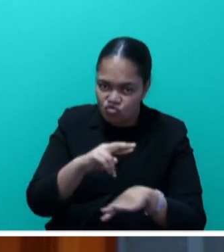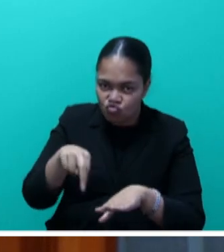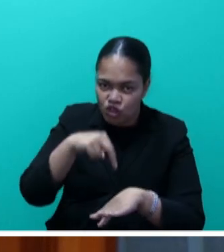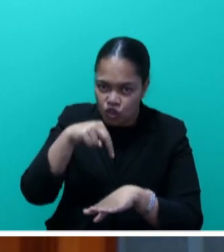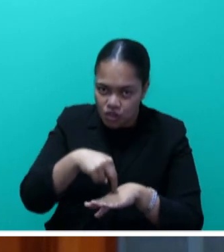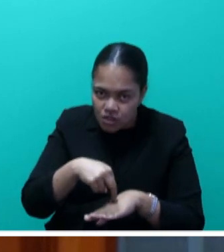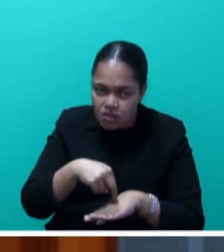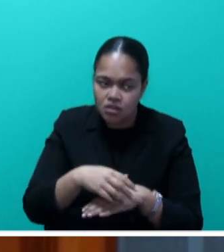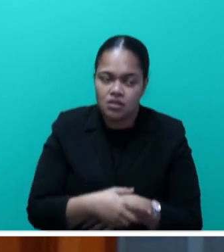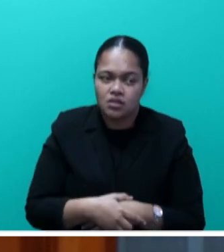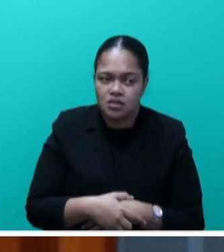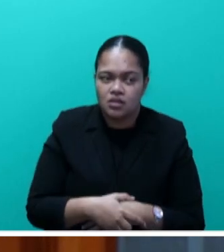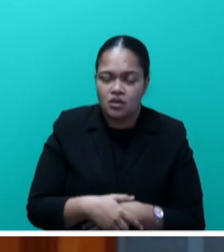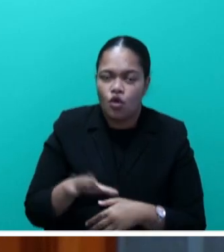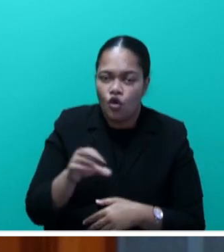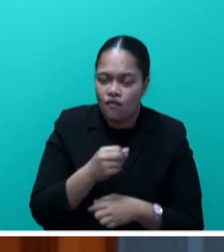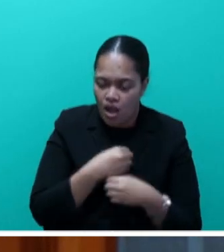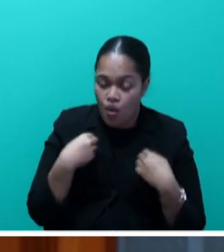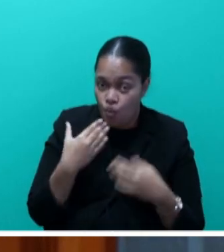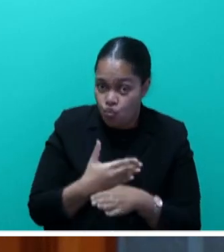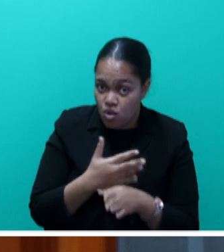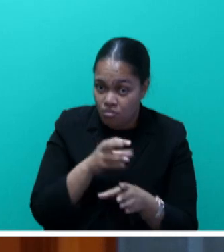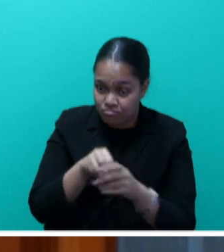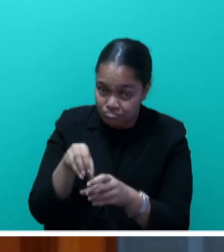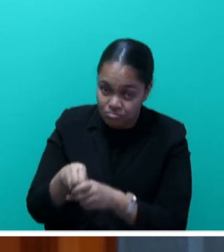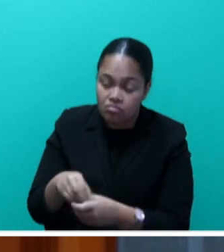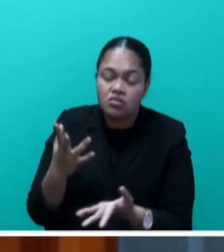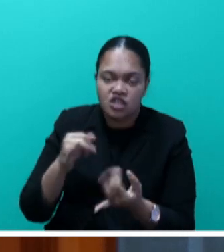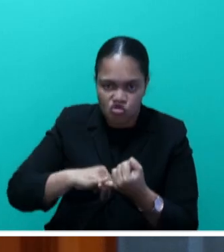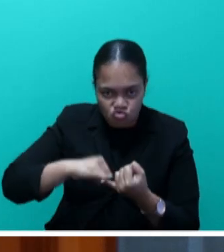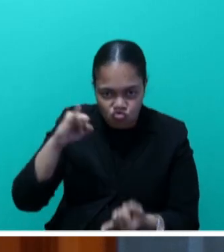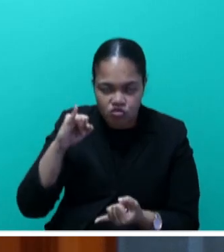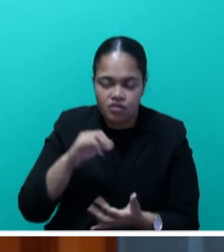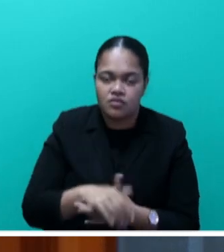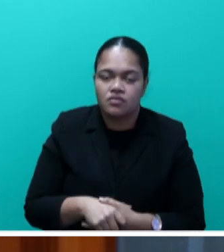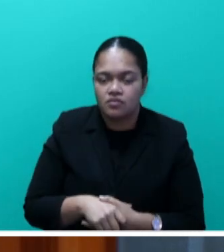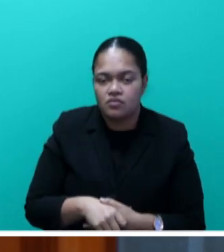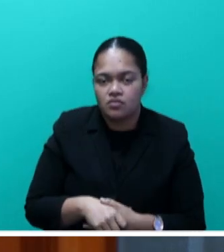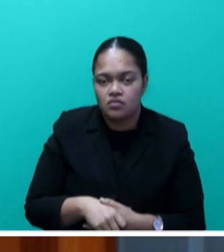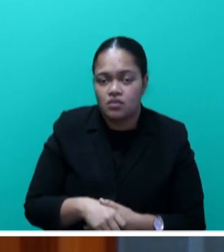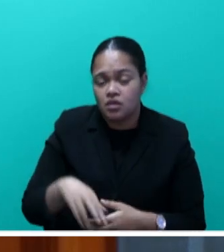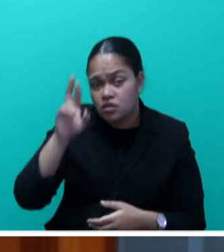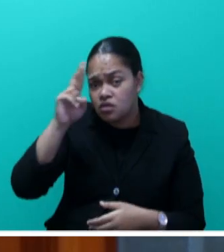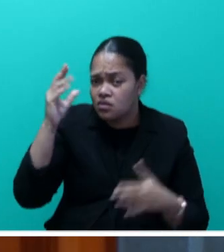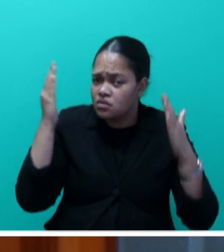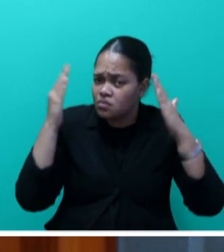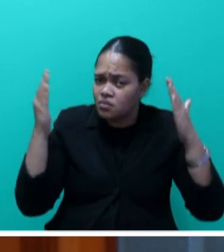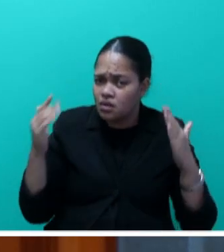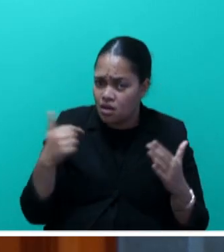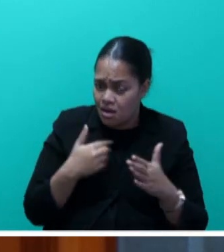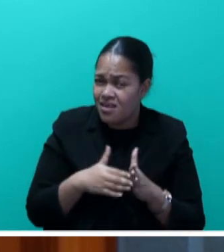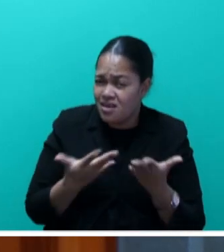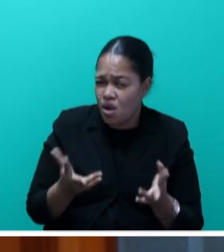frequency and intensity of our engagements have increased substantially. Mr. Speaker, I now